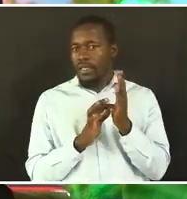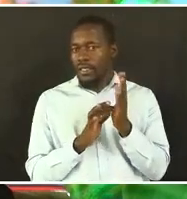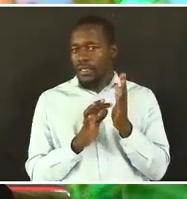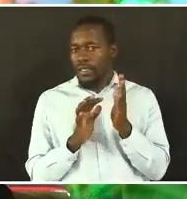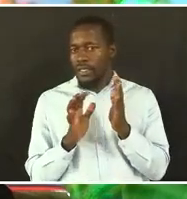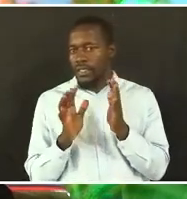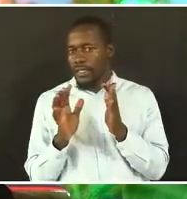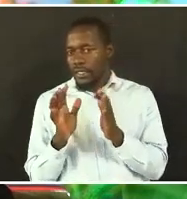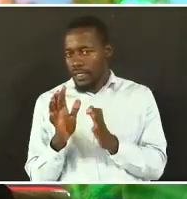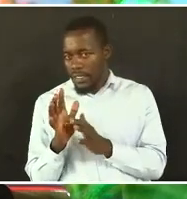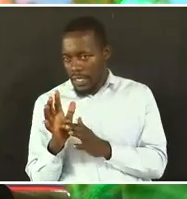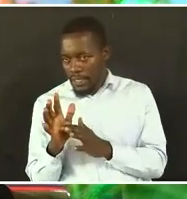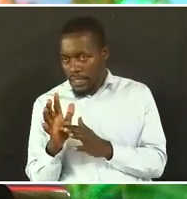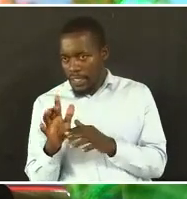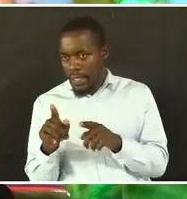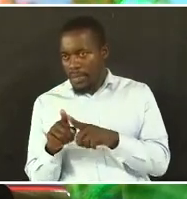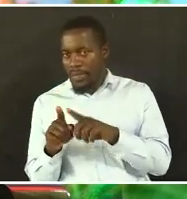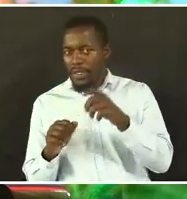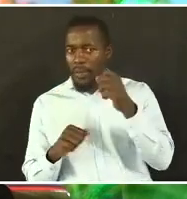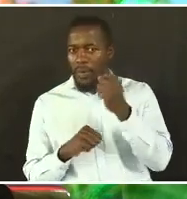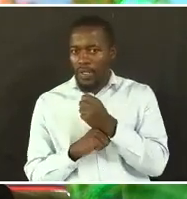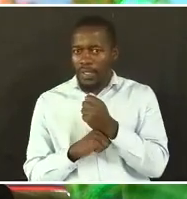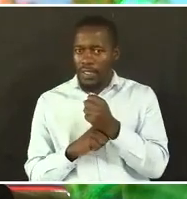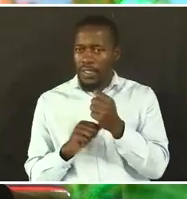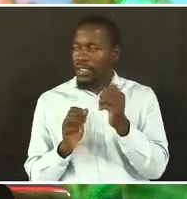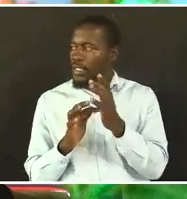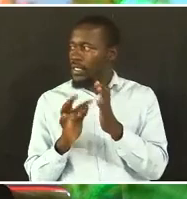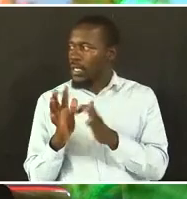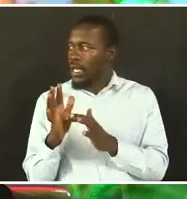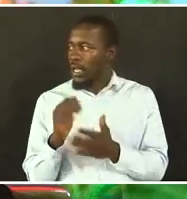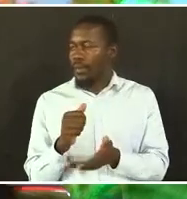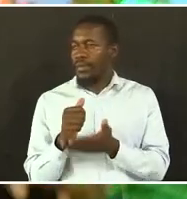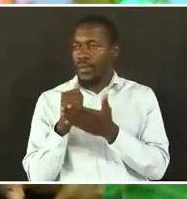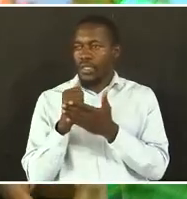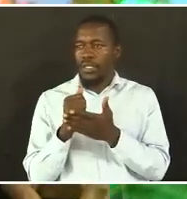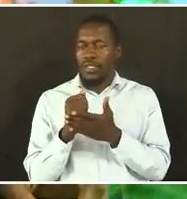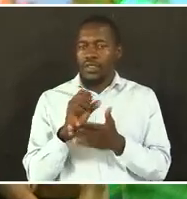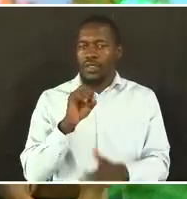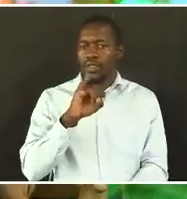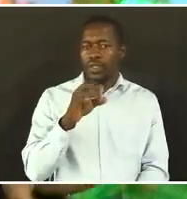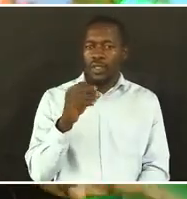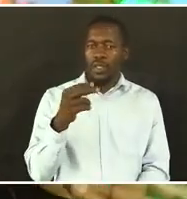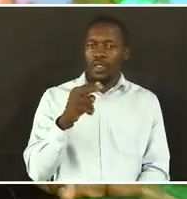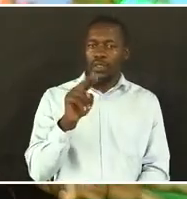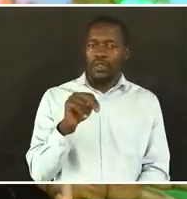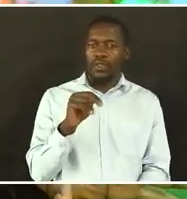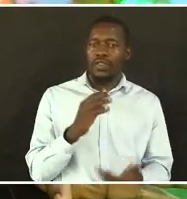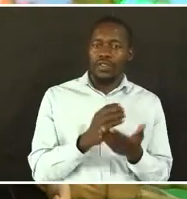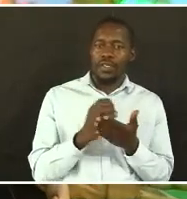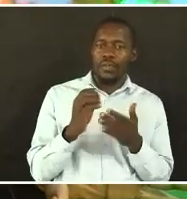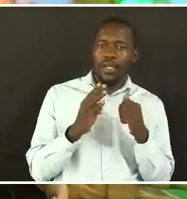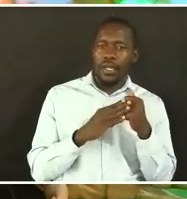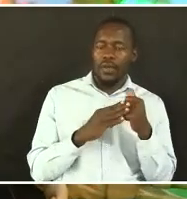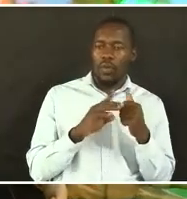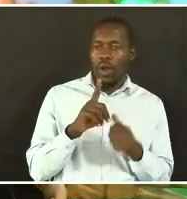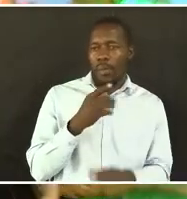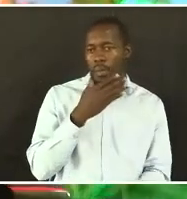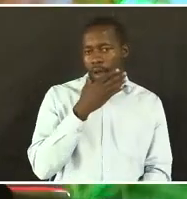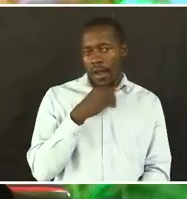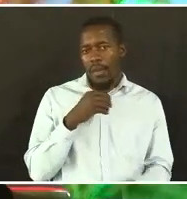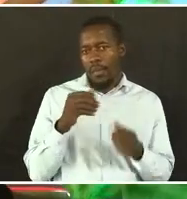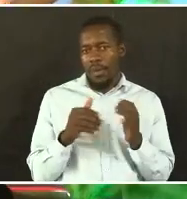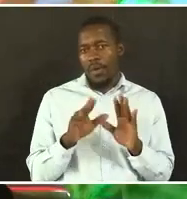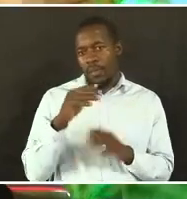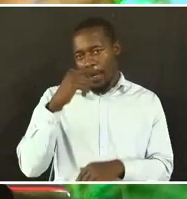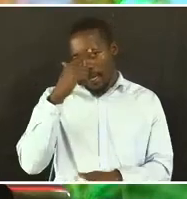these are the people who are asking about Jesus. If you go to John chapter 9, there's a man who was born blind.